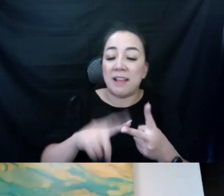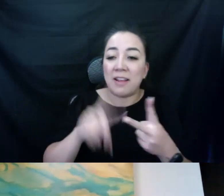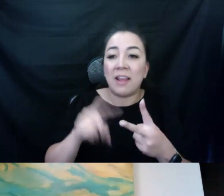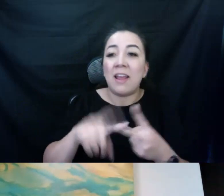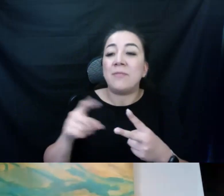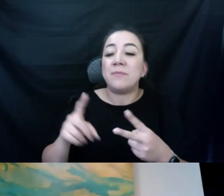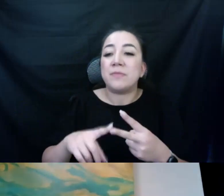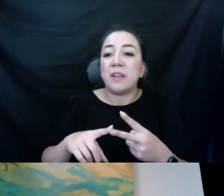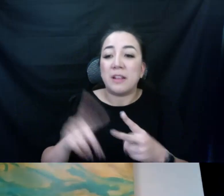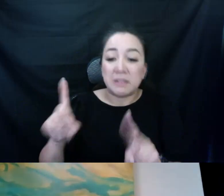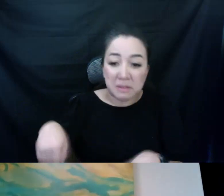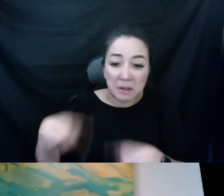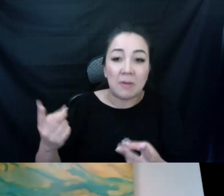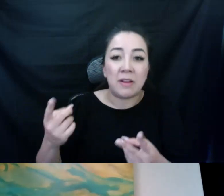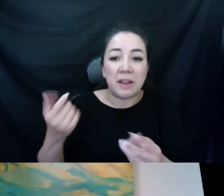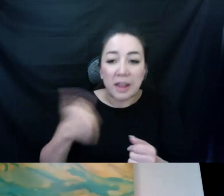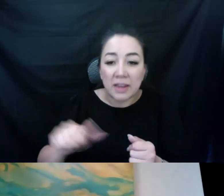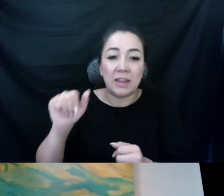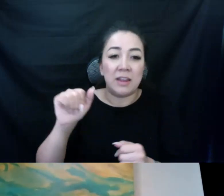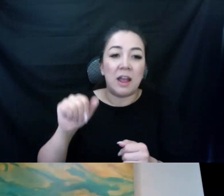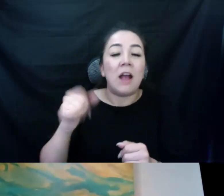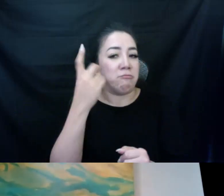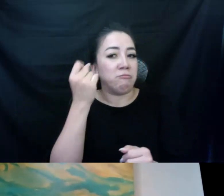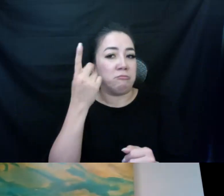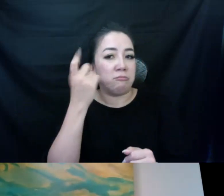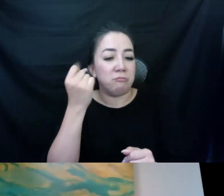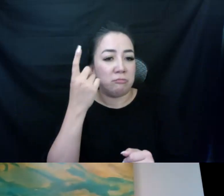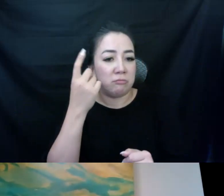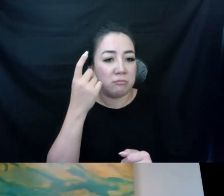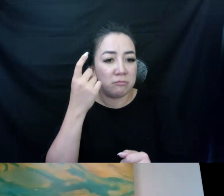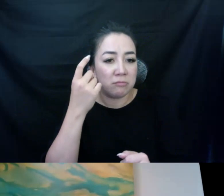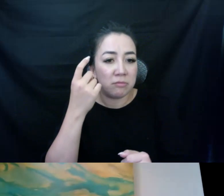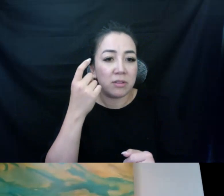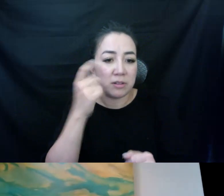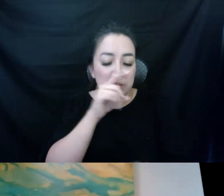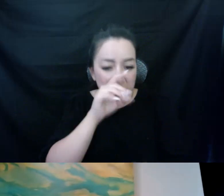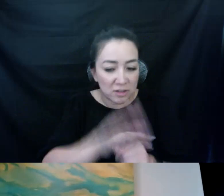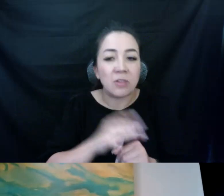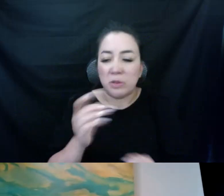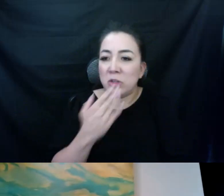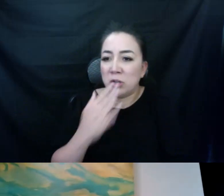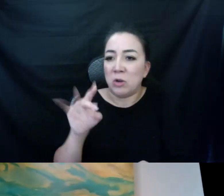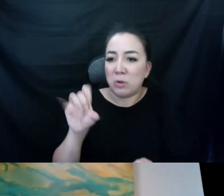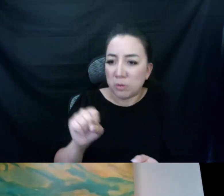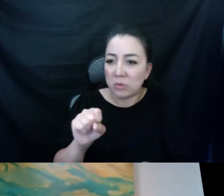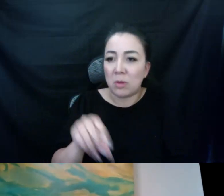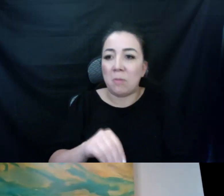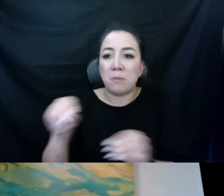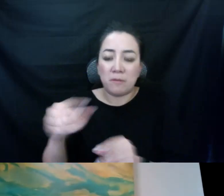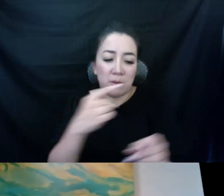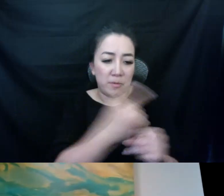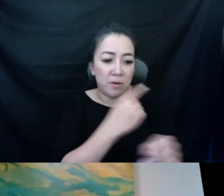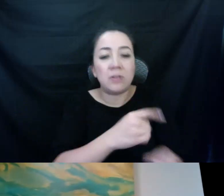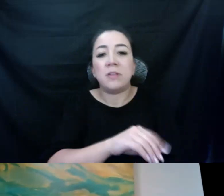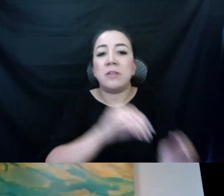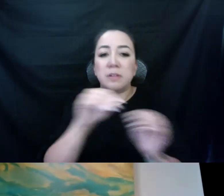there been any cost? I understand it's on consent, which is good news to move out of appropriation in its first